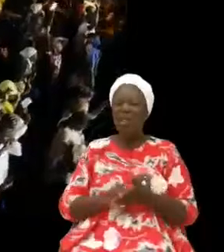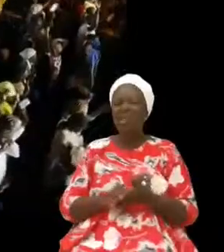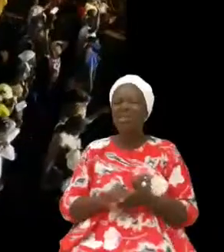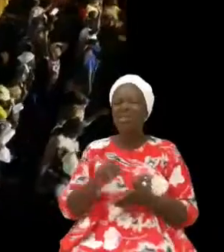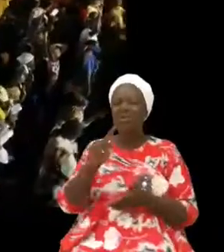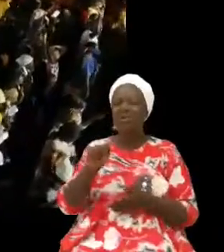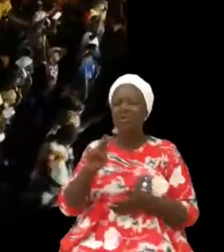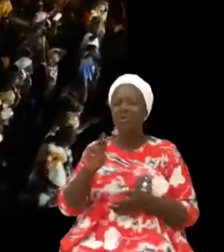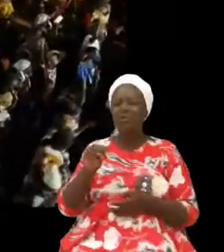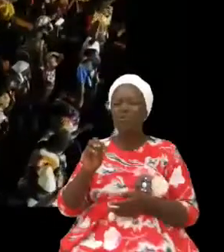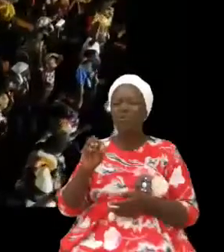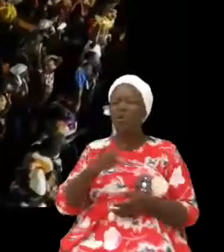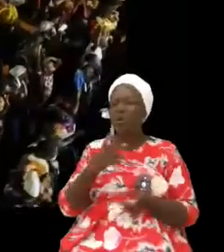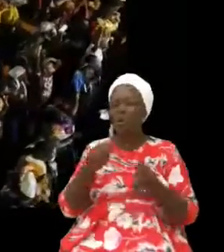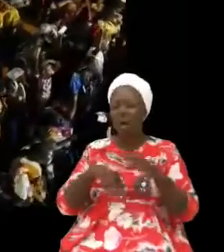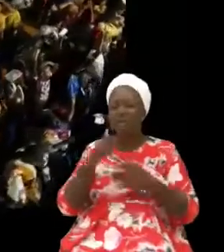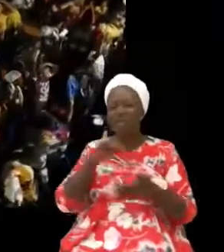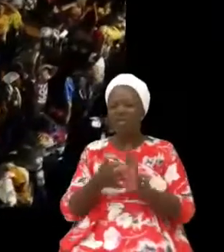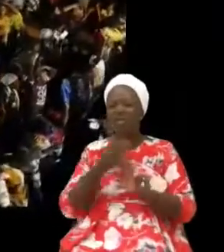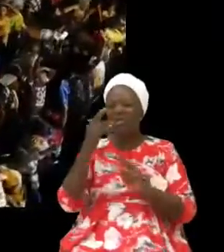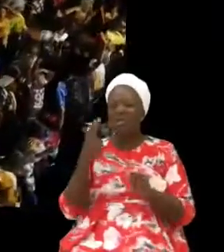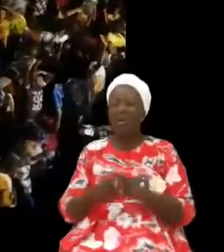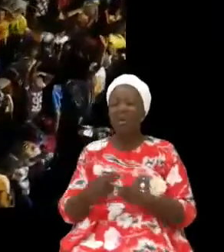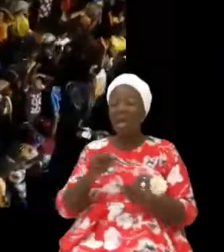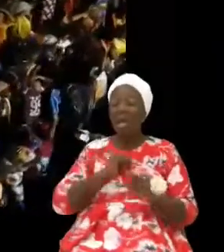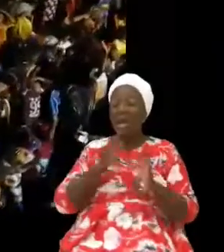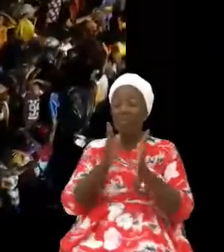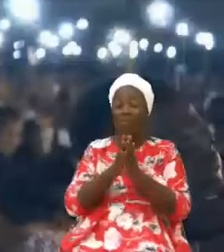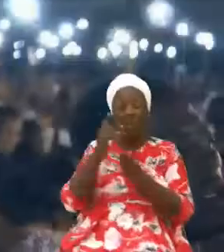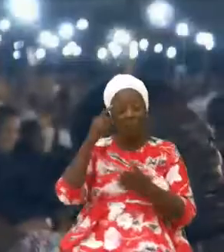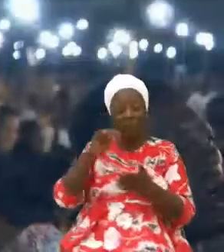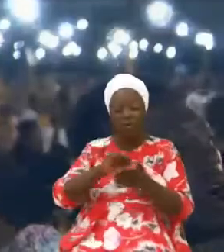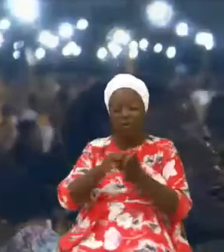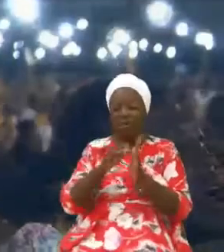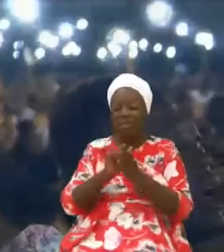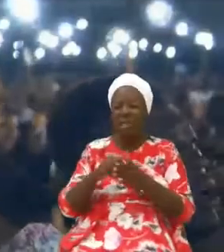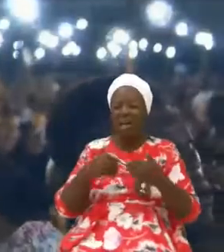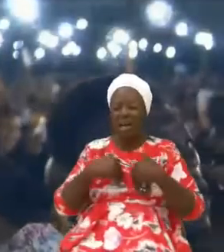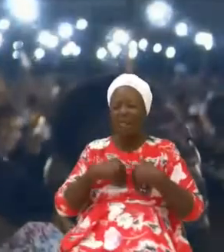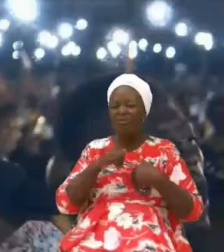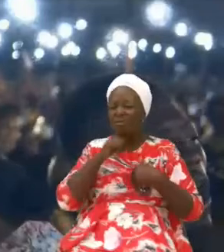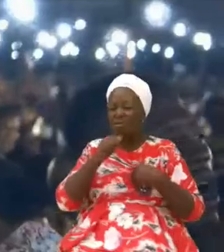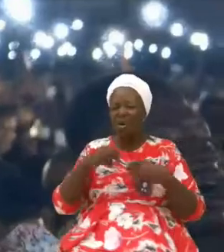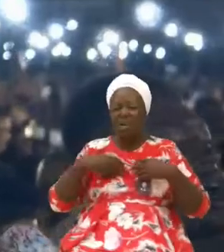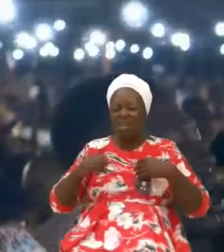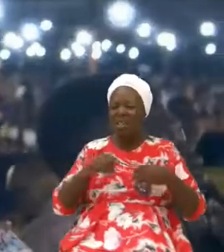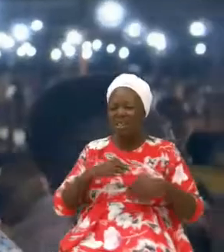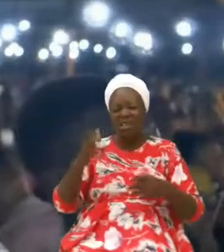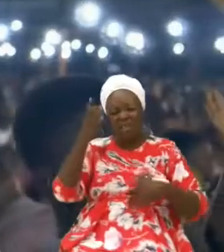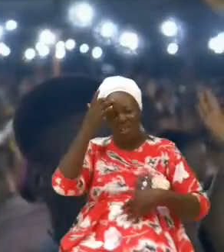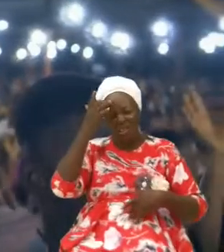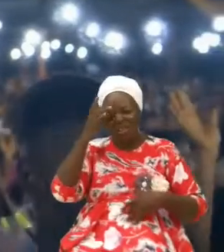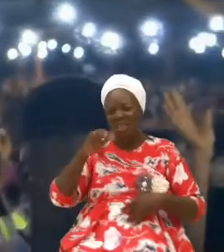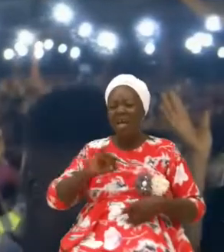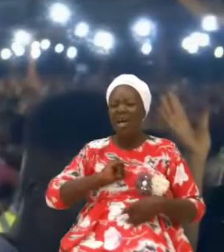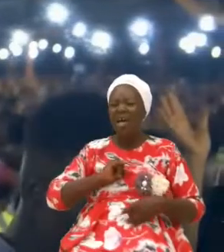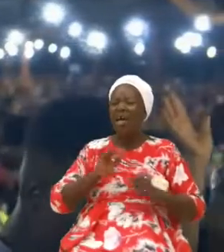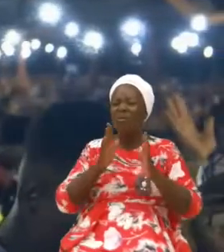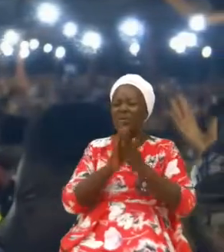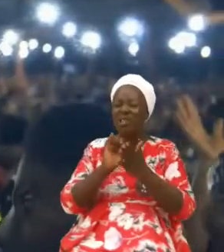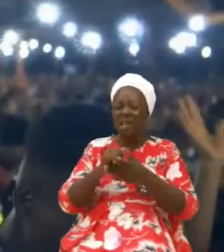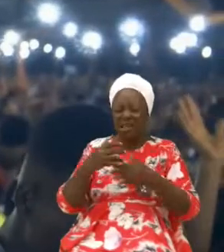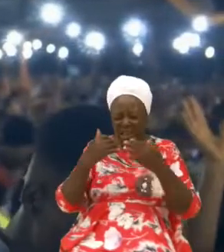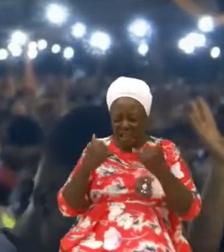tumor, I command the hernia, come out in Jesus' name. I pray for those who have